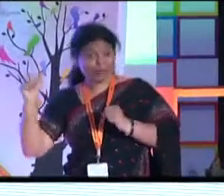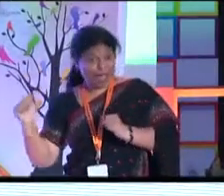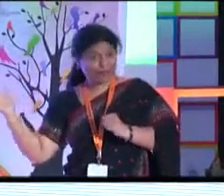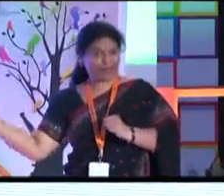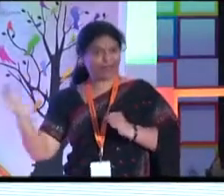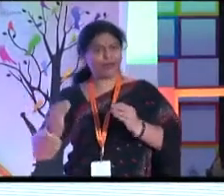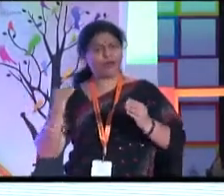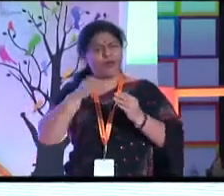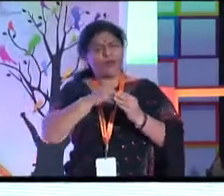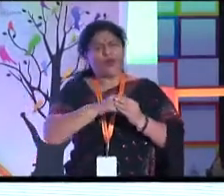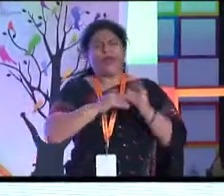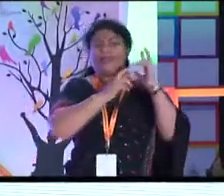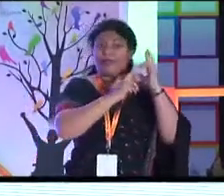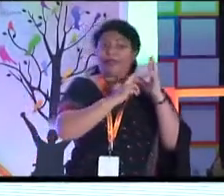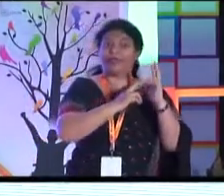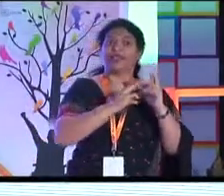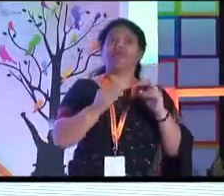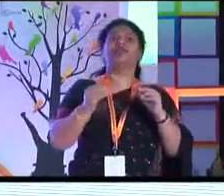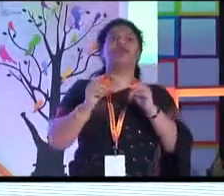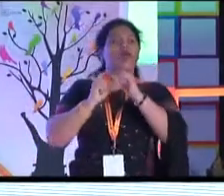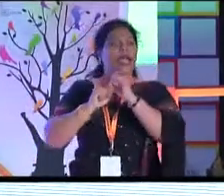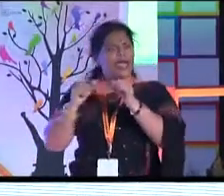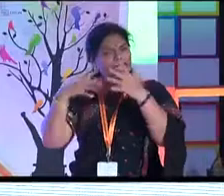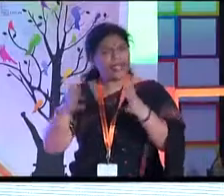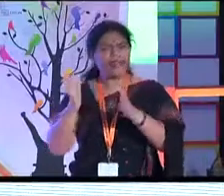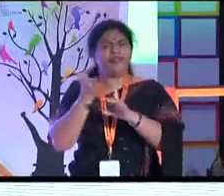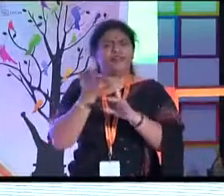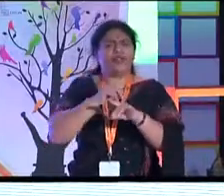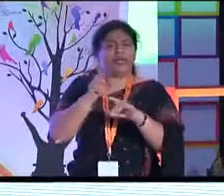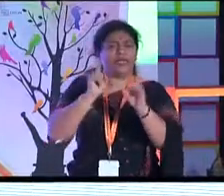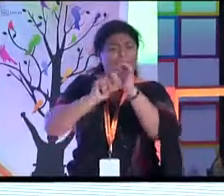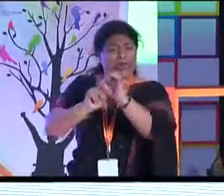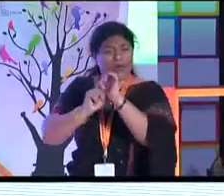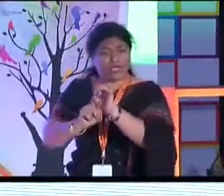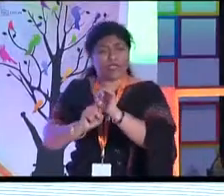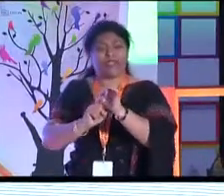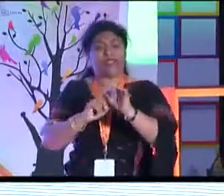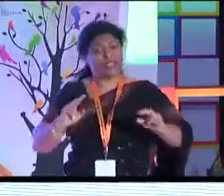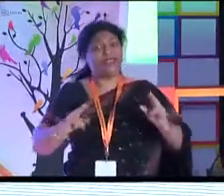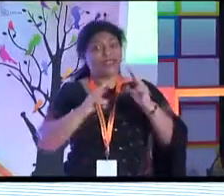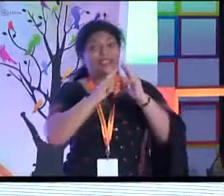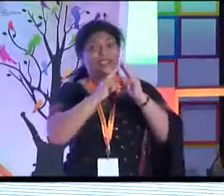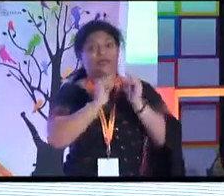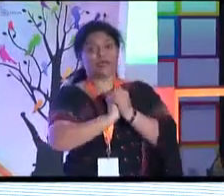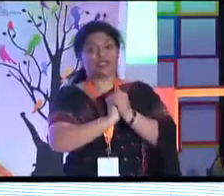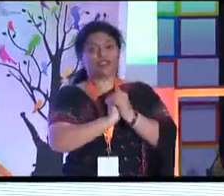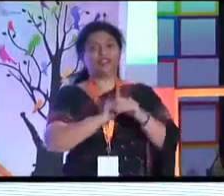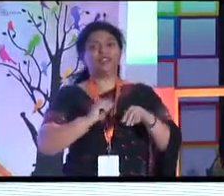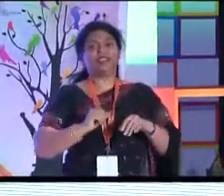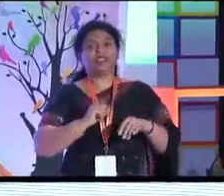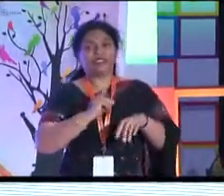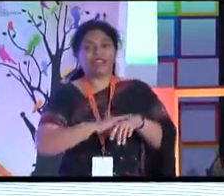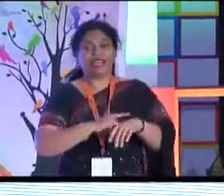More privileged to ask any question that I want in the next 15 minutes. So that's a special position to be